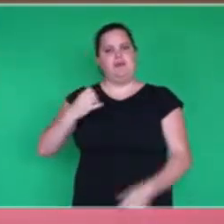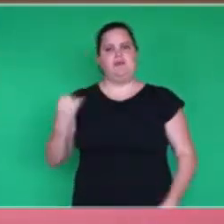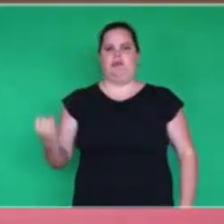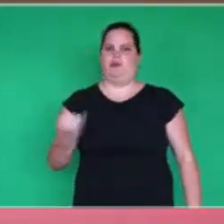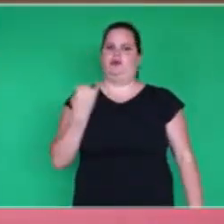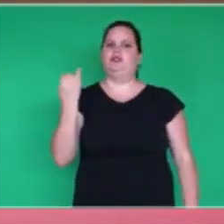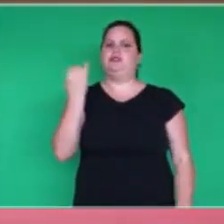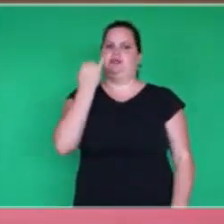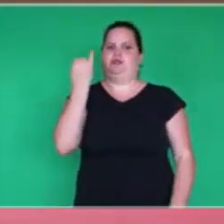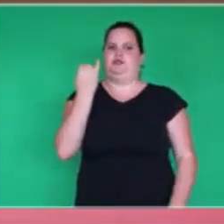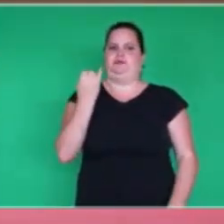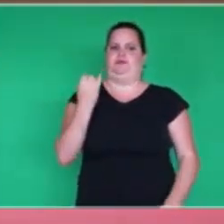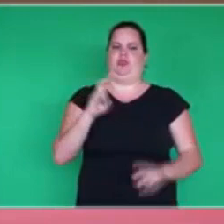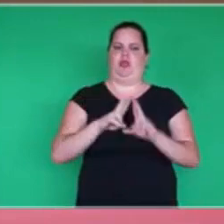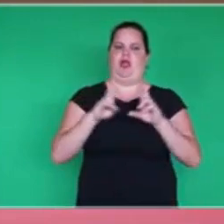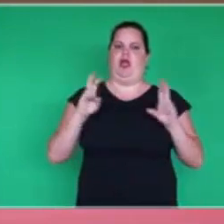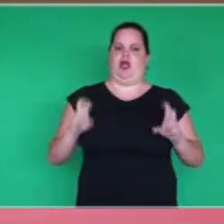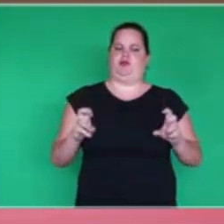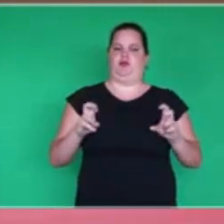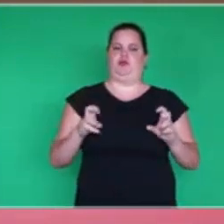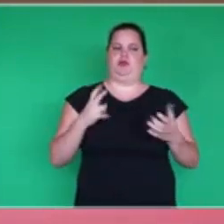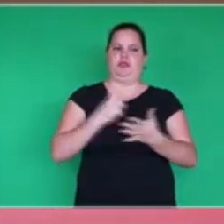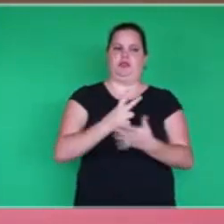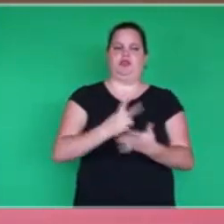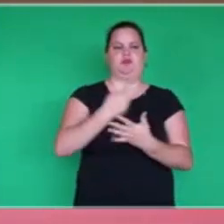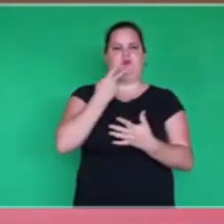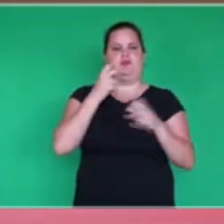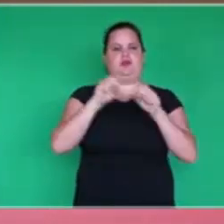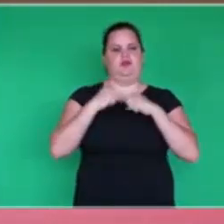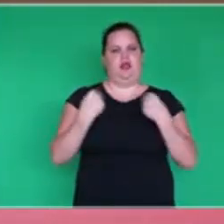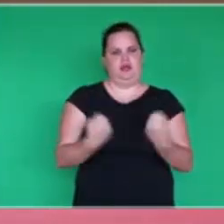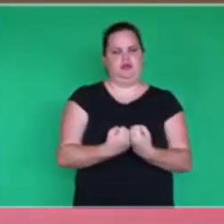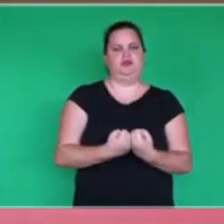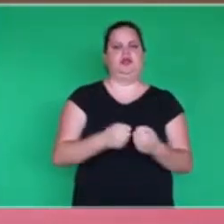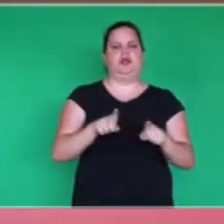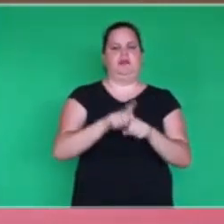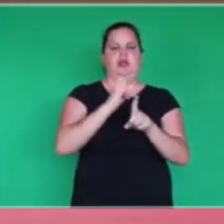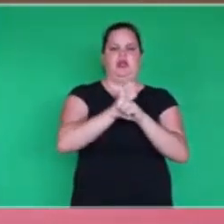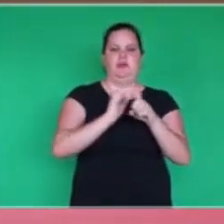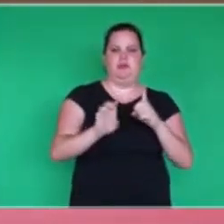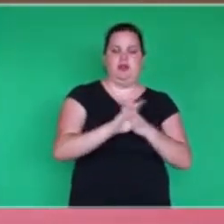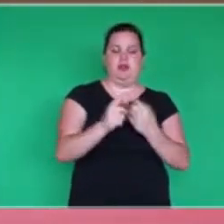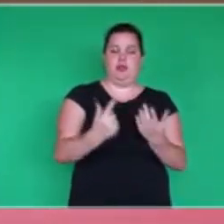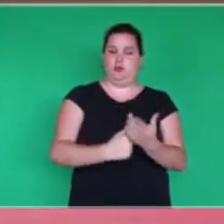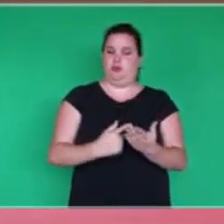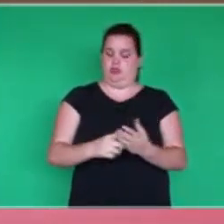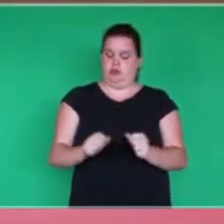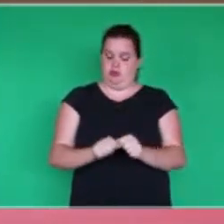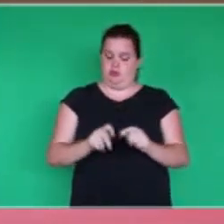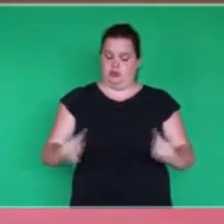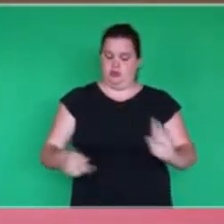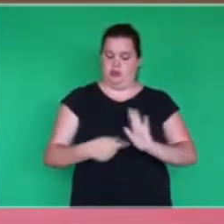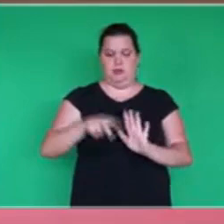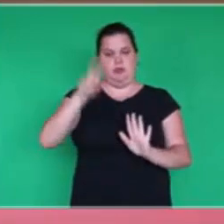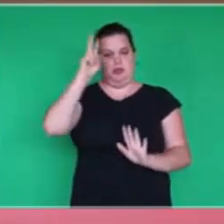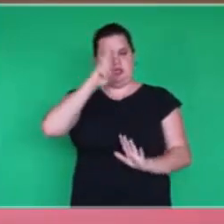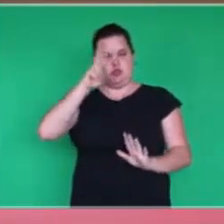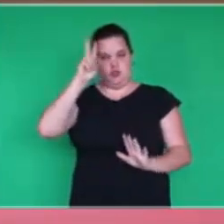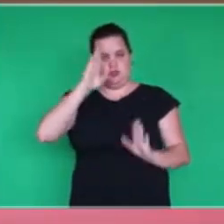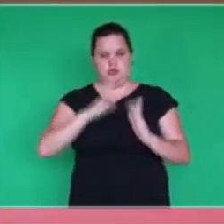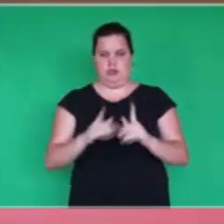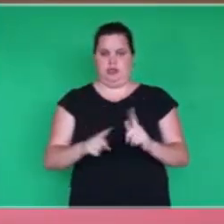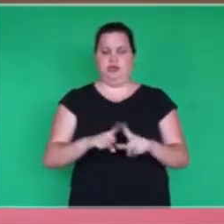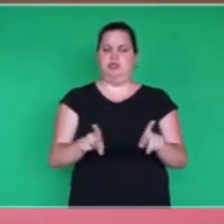book which reveals to us the history of the church and its final moments,